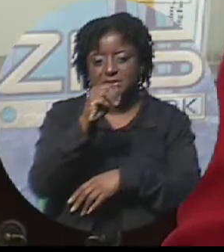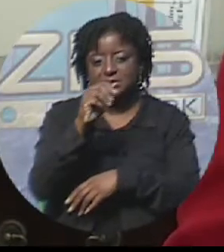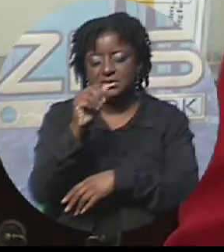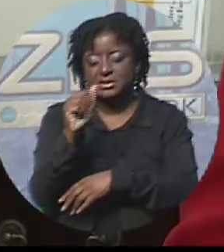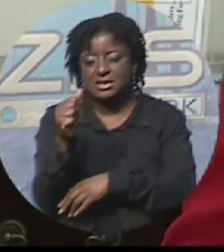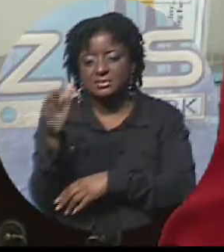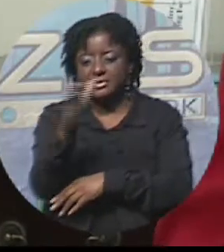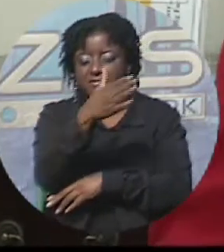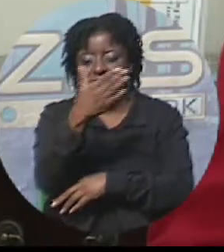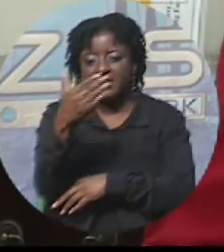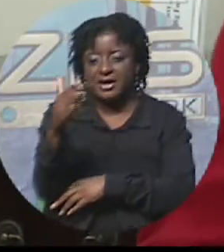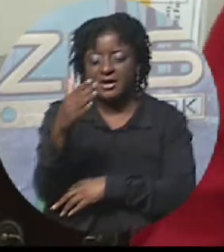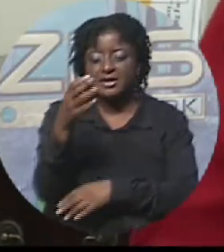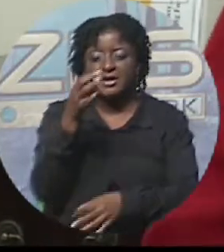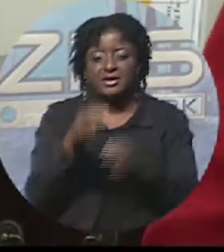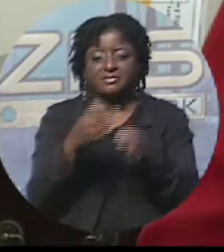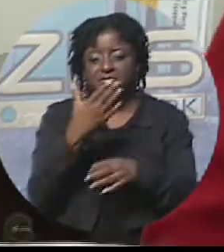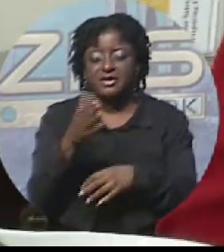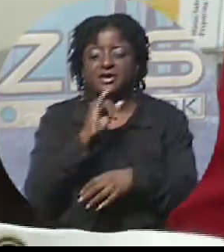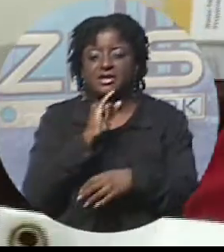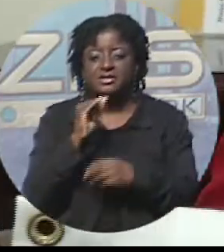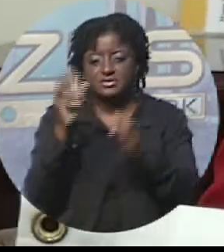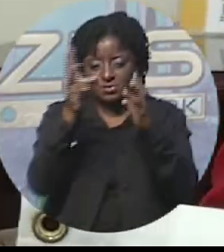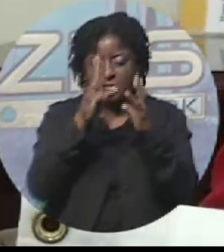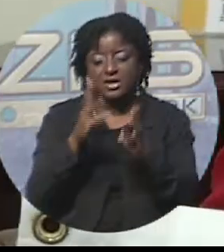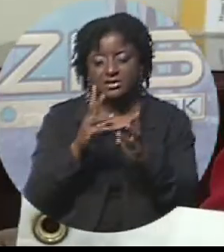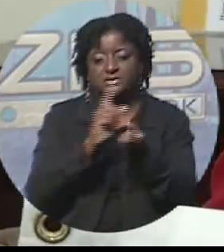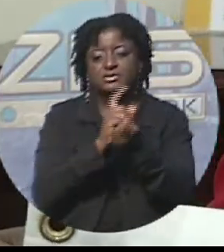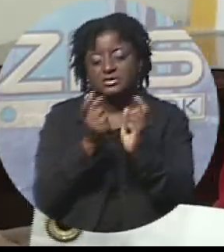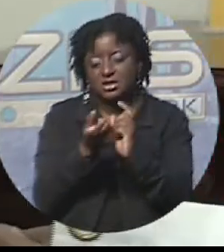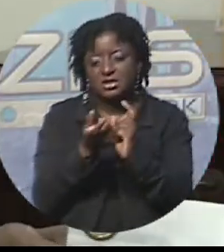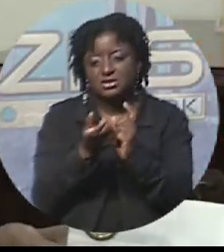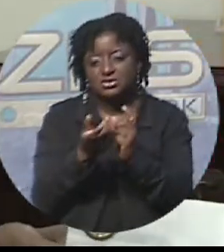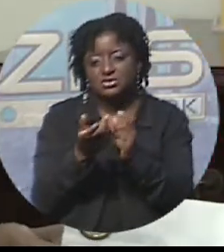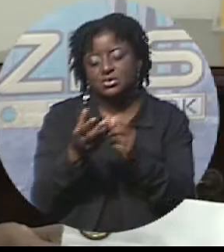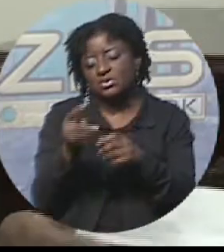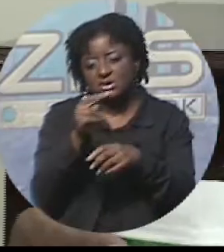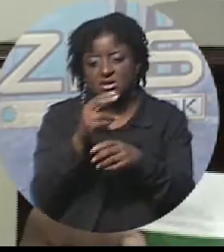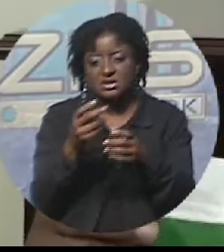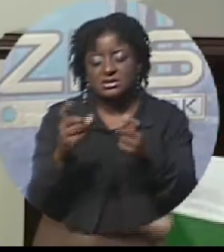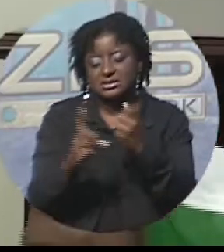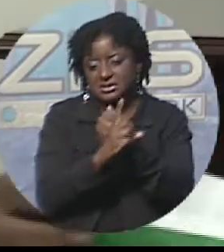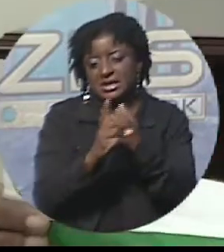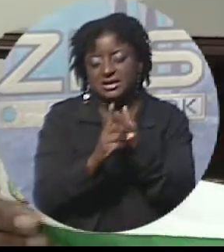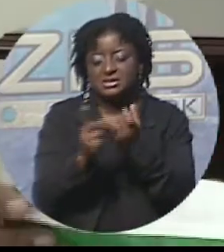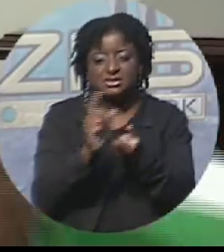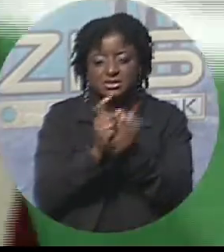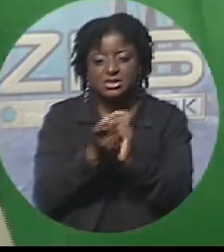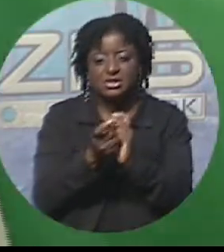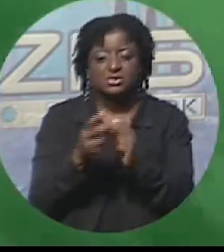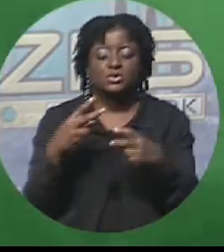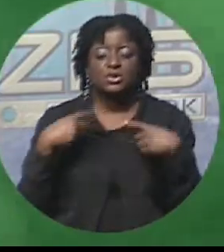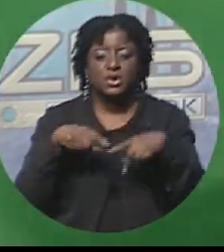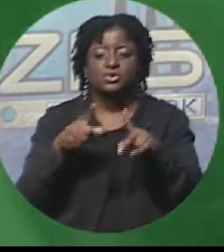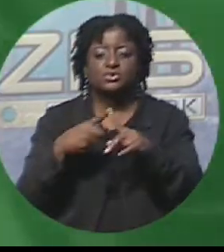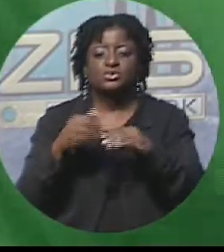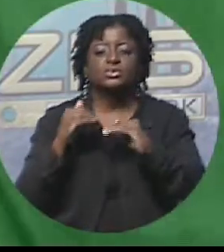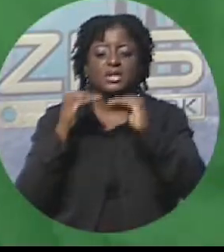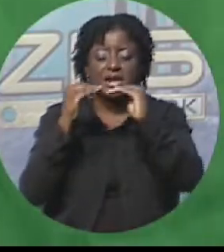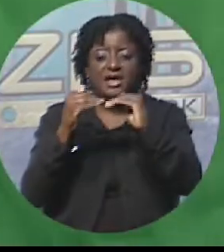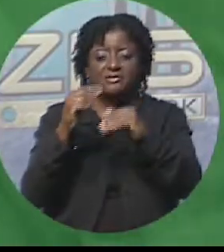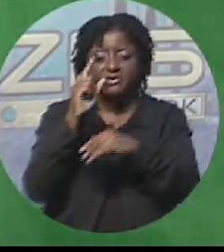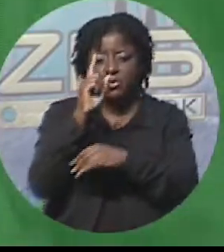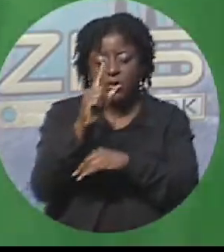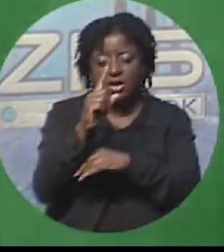flown. But if there is an incident, we'll go into we'll call level 1, and then we'll use the green flag, and we call it